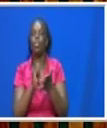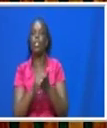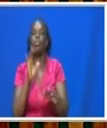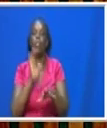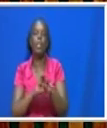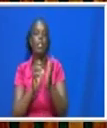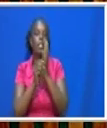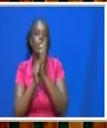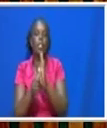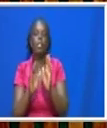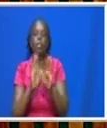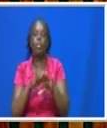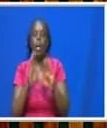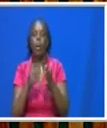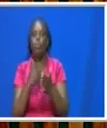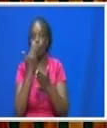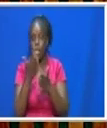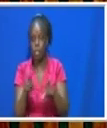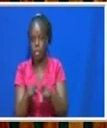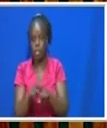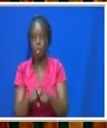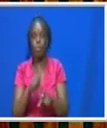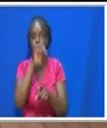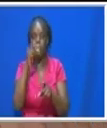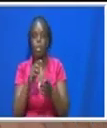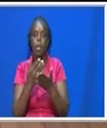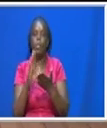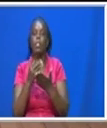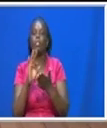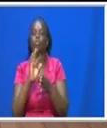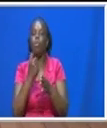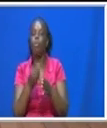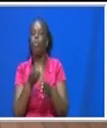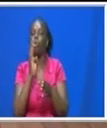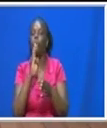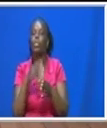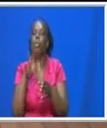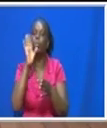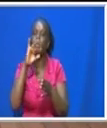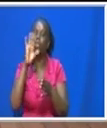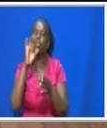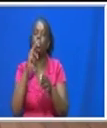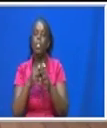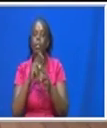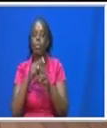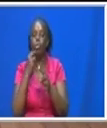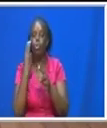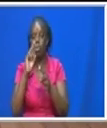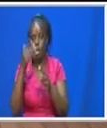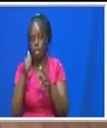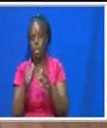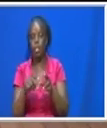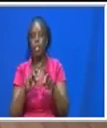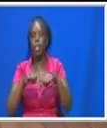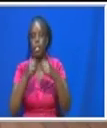how to answer questions. So our first question is, apart from water pollution, name 2 other types of